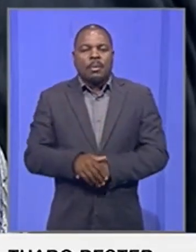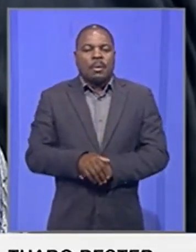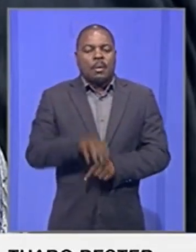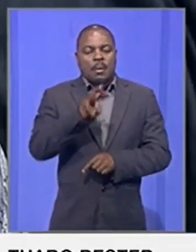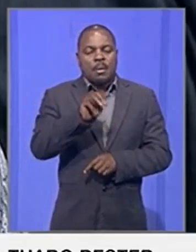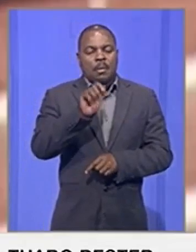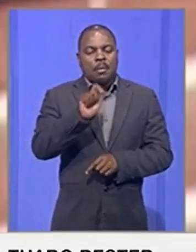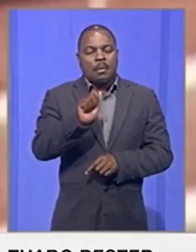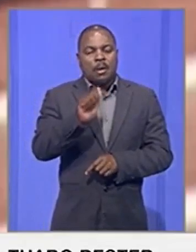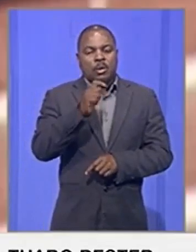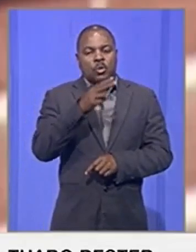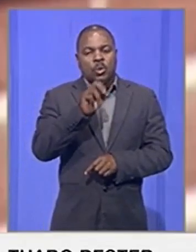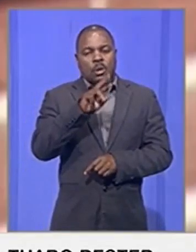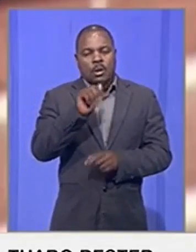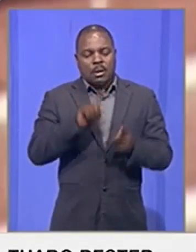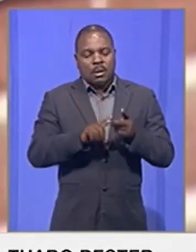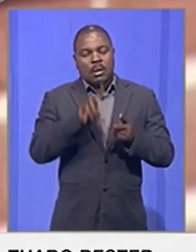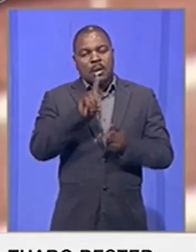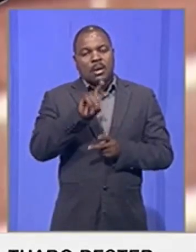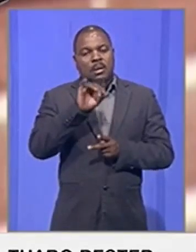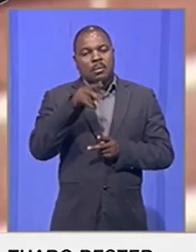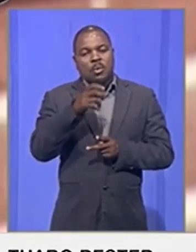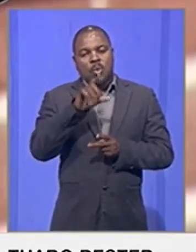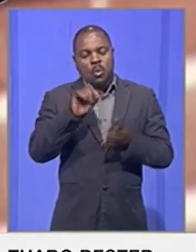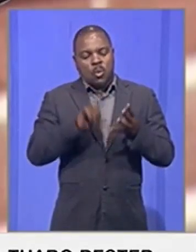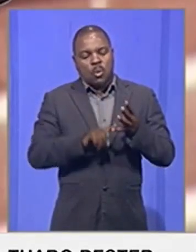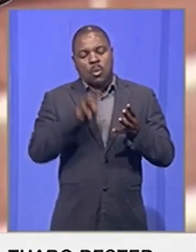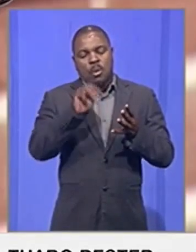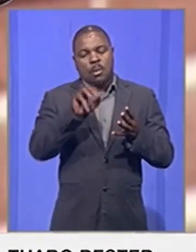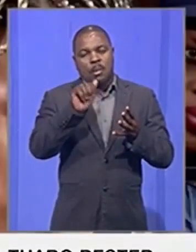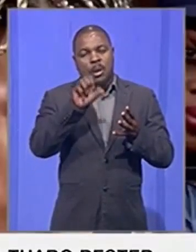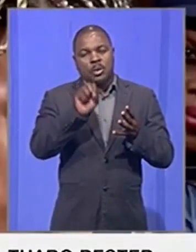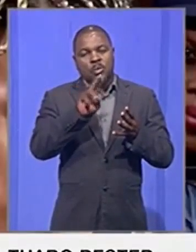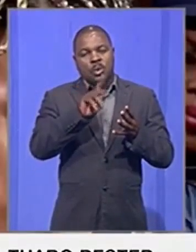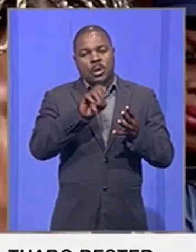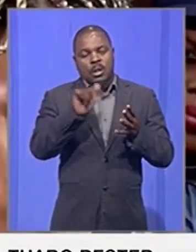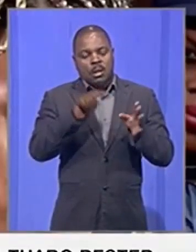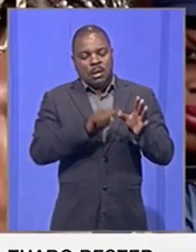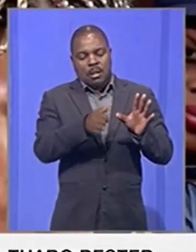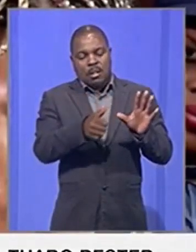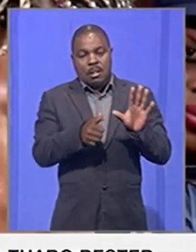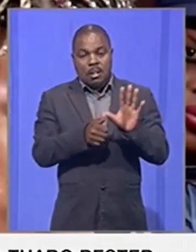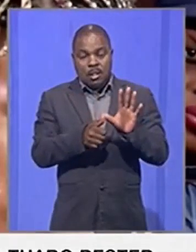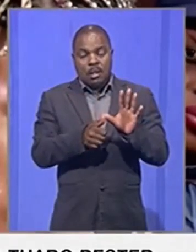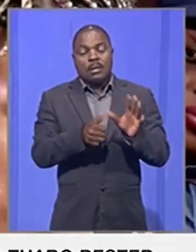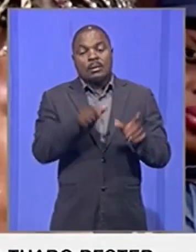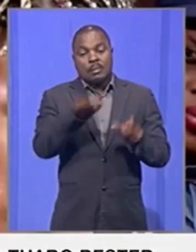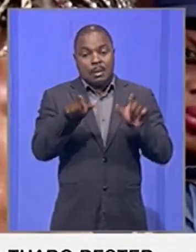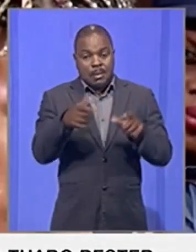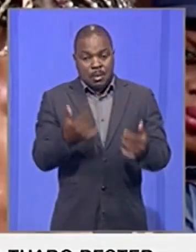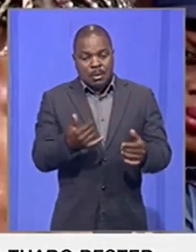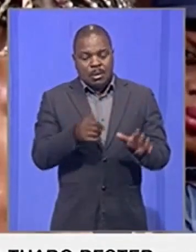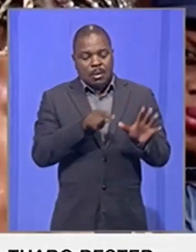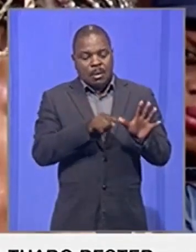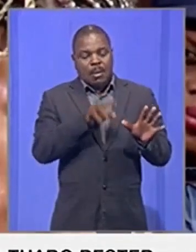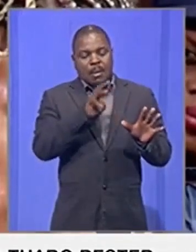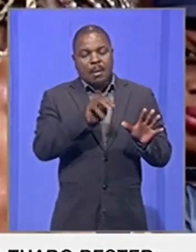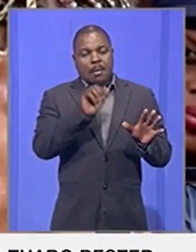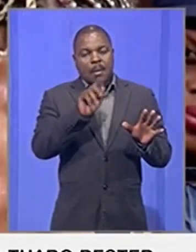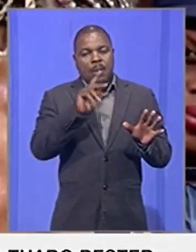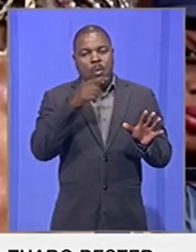Matshwara, Tebo Dipholo, Motanyane Masukela mmogo le balatofadiwa ba le babedi ba ba tshwereng mo bekeng eno e bong Tiego Magotsa